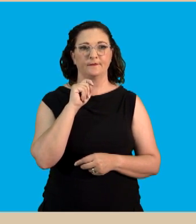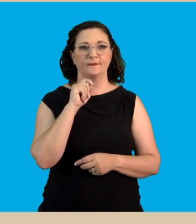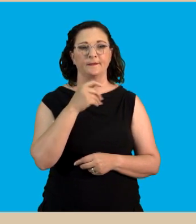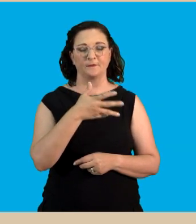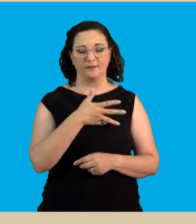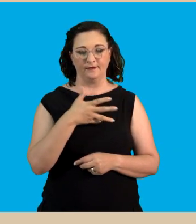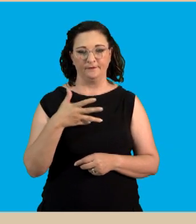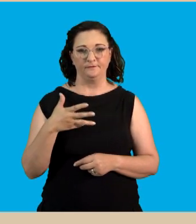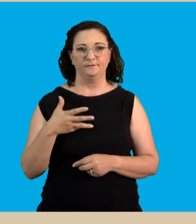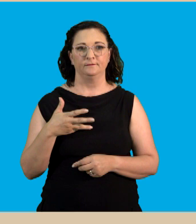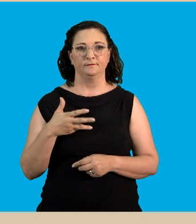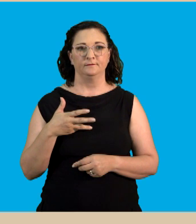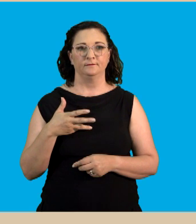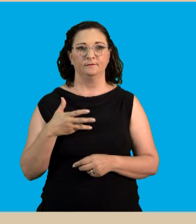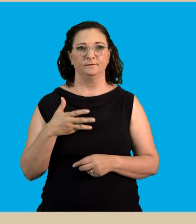mother